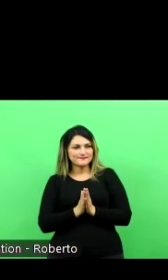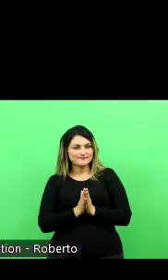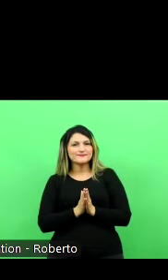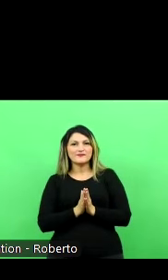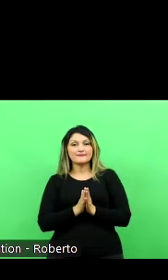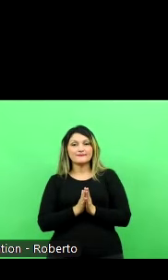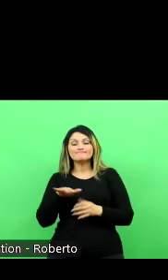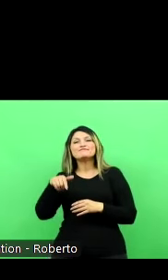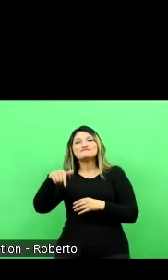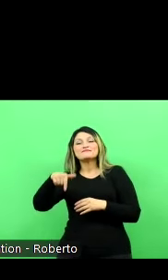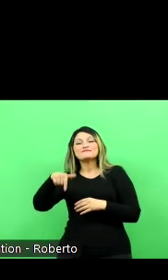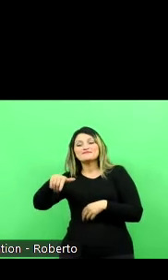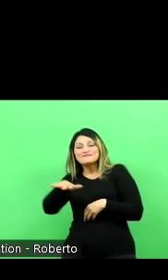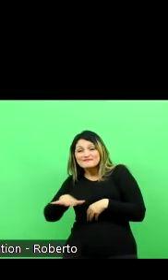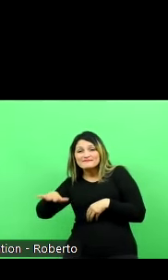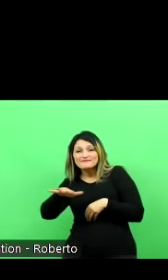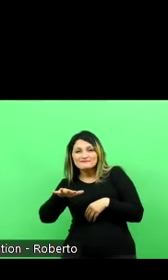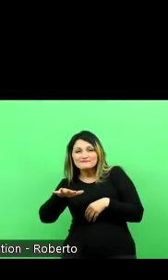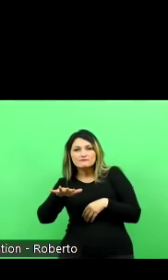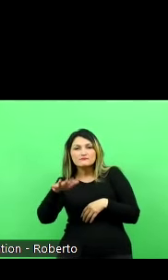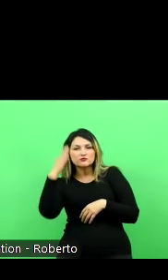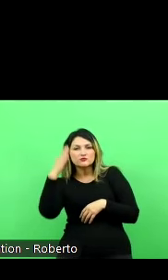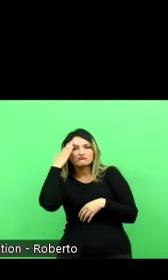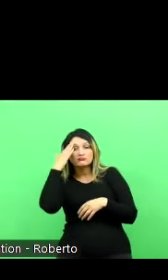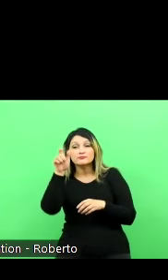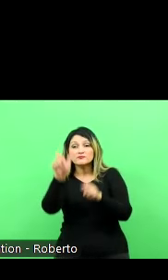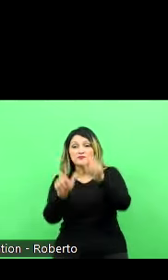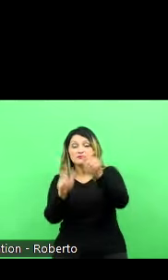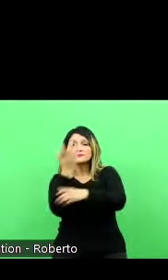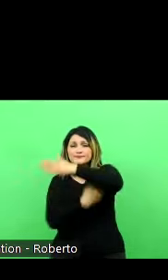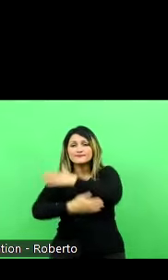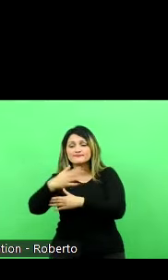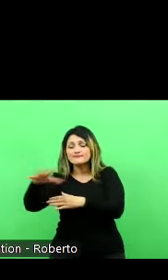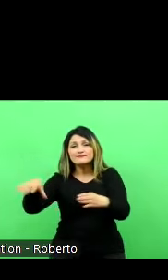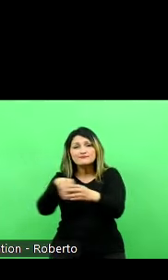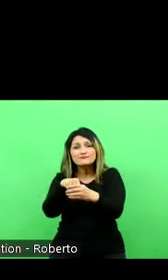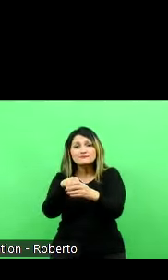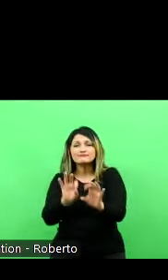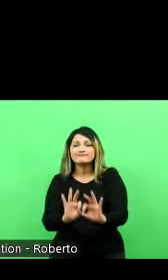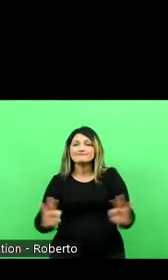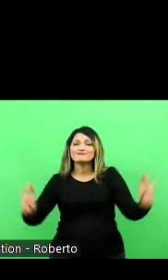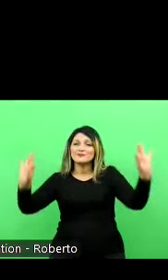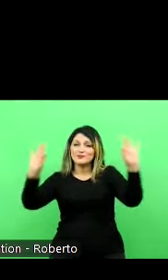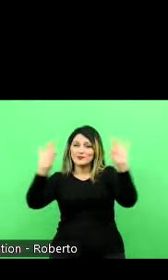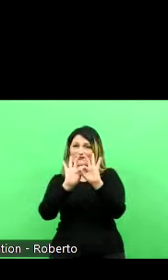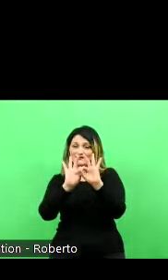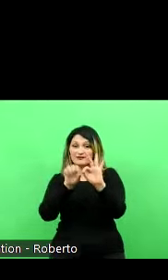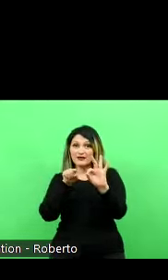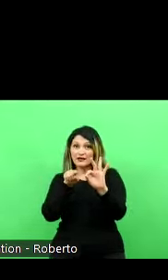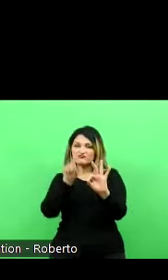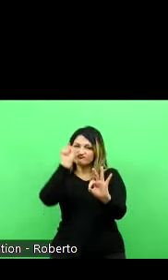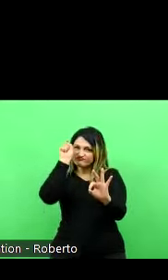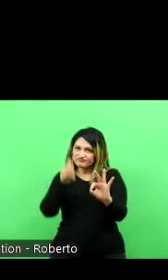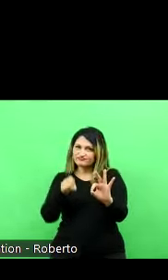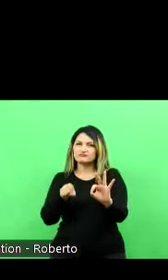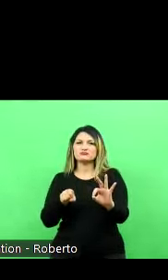In Pudahuel, we understand that the inclusion of people with disabilities is fundamental to carrying out truly